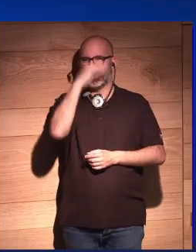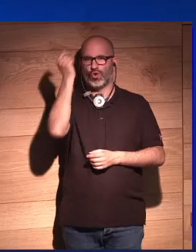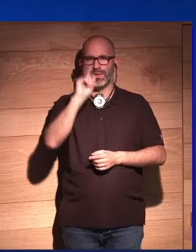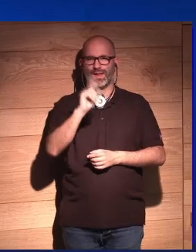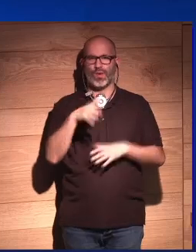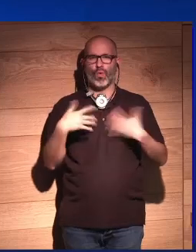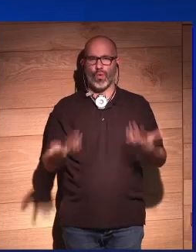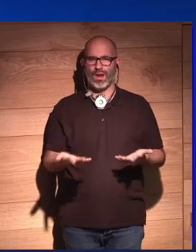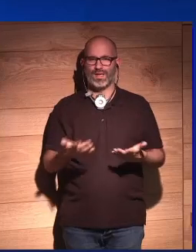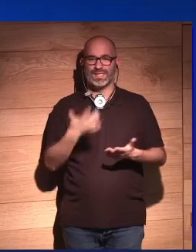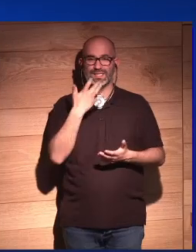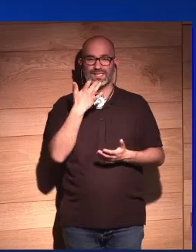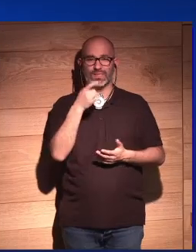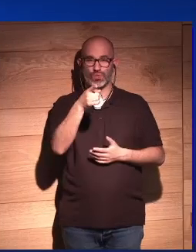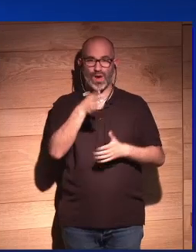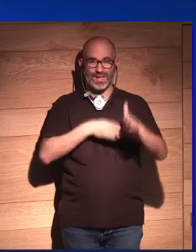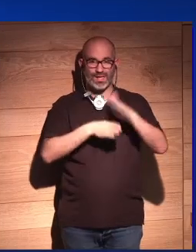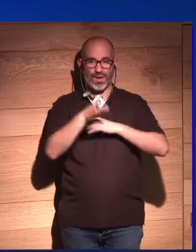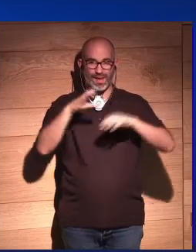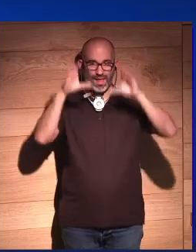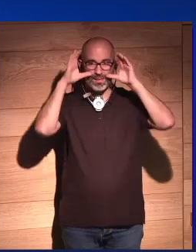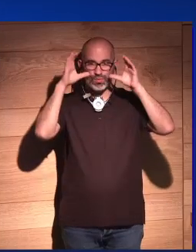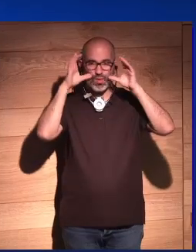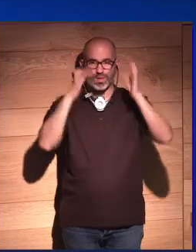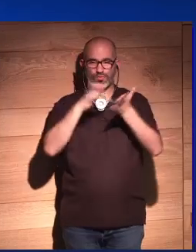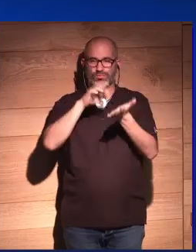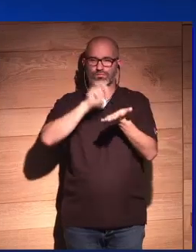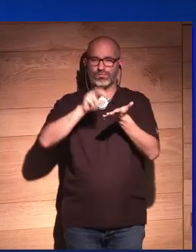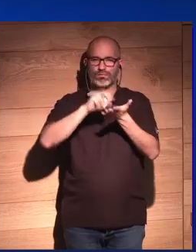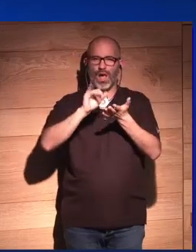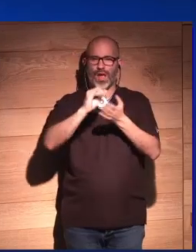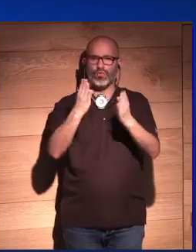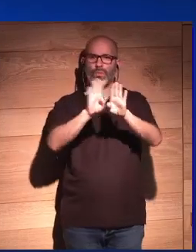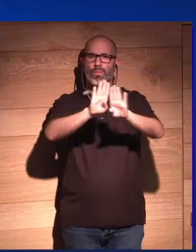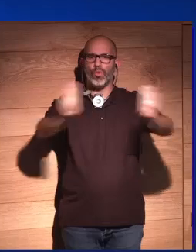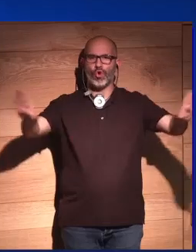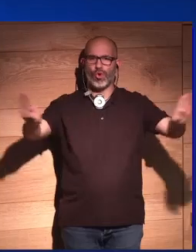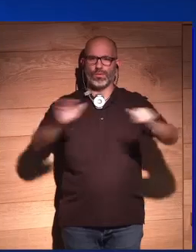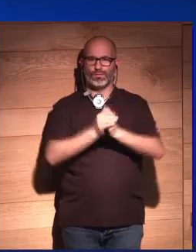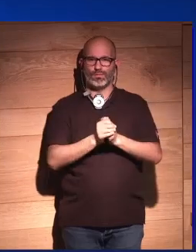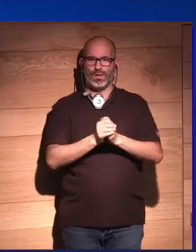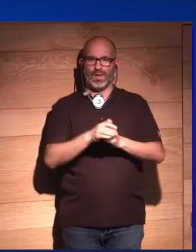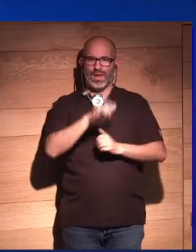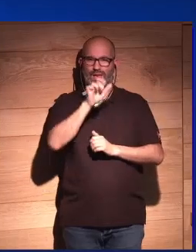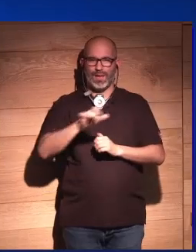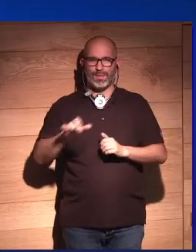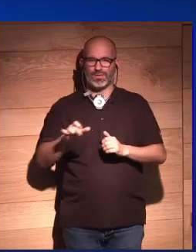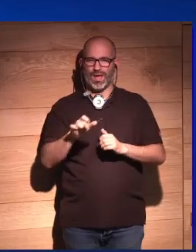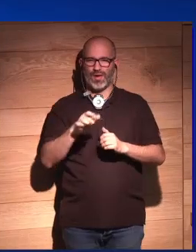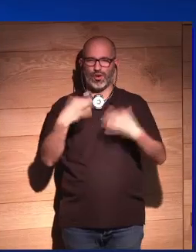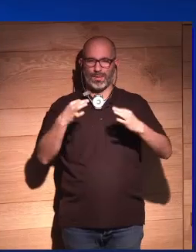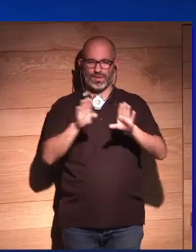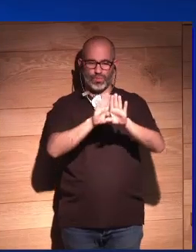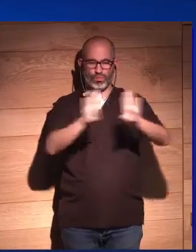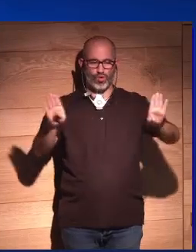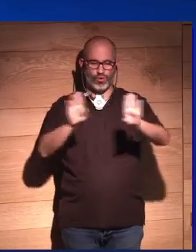VR and you're walking around and there's a wall, people tend not to walk through the wall. Or if you're like walking on a